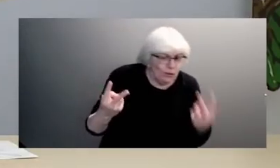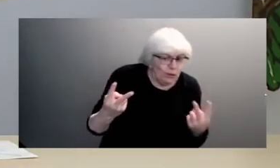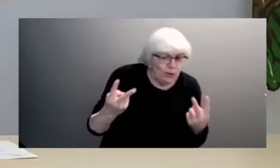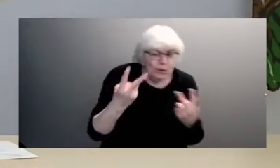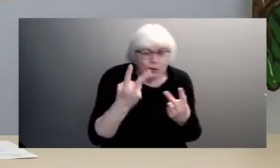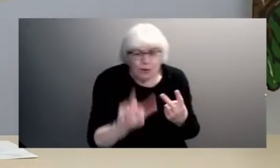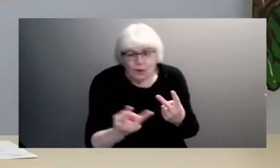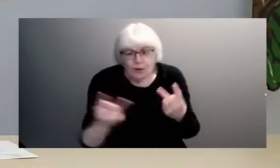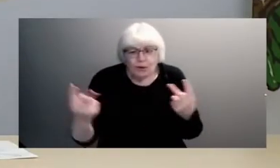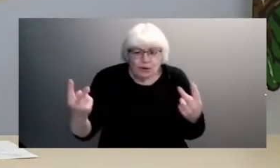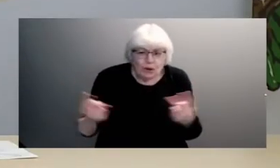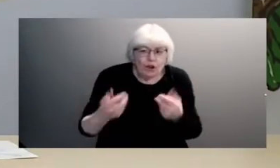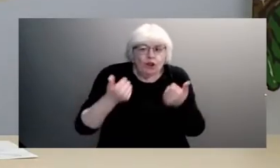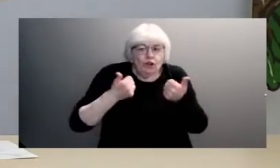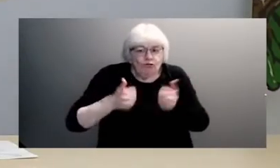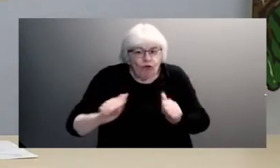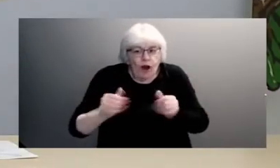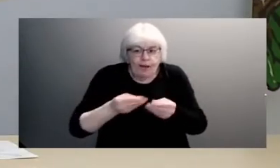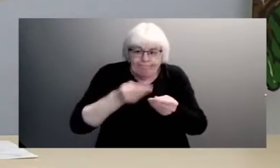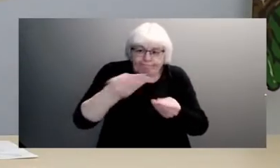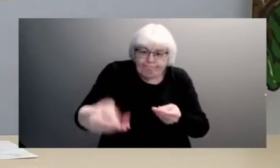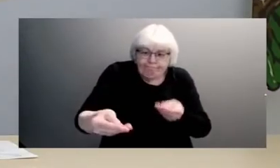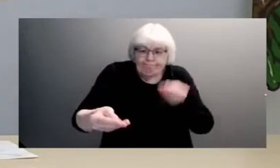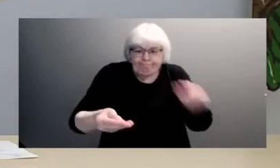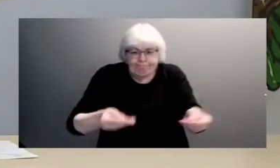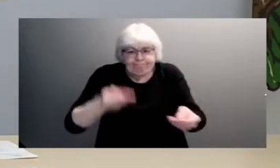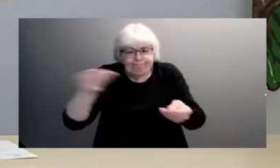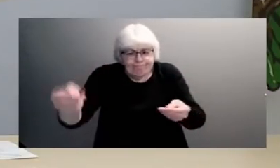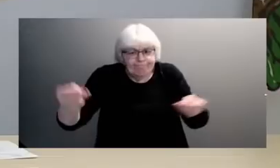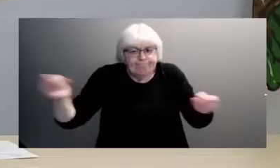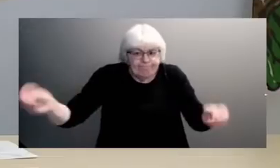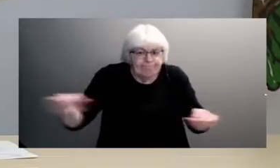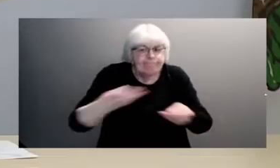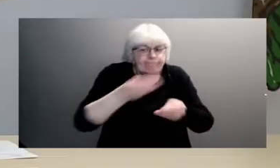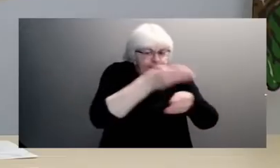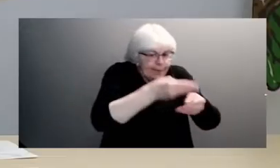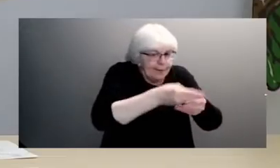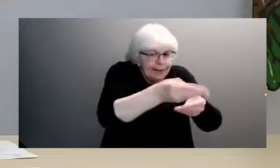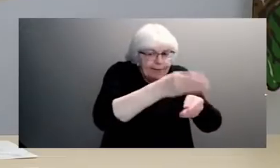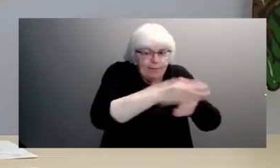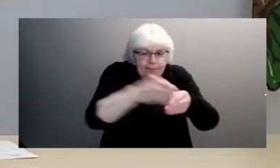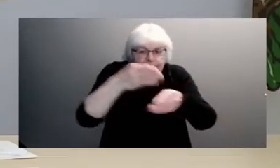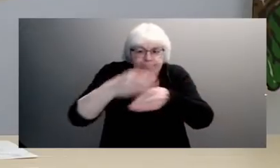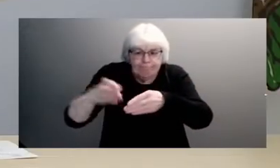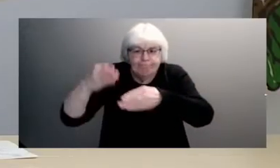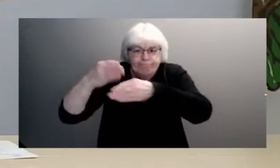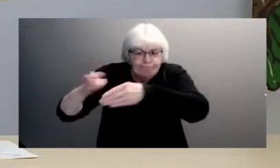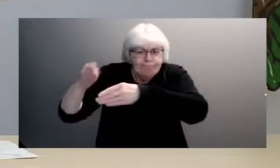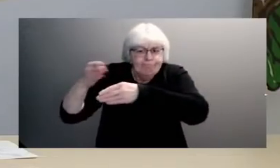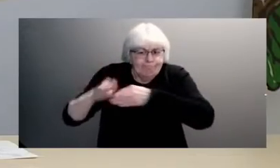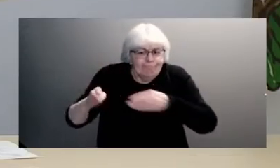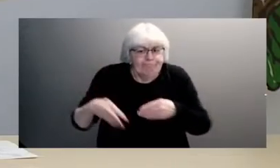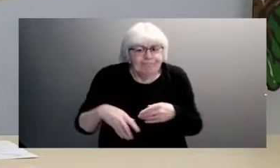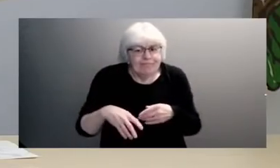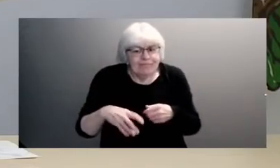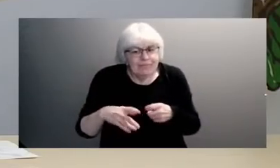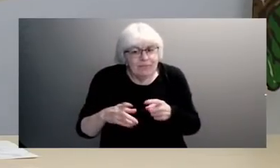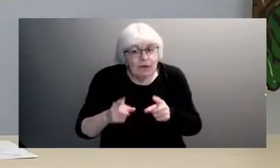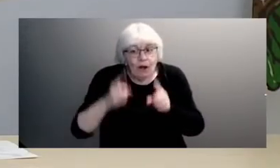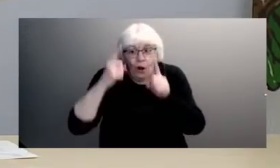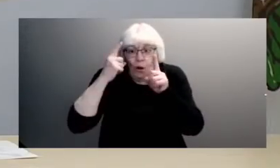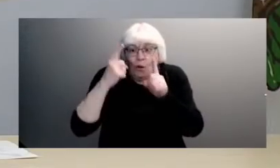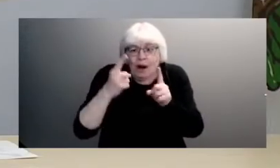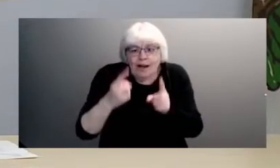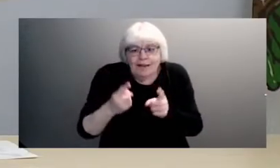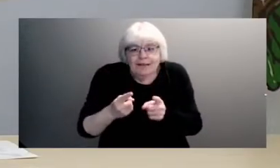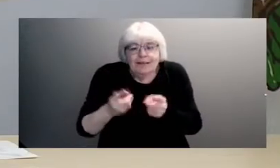distribute. And looking at how we can access more antigen tests, certainly. So we have not made a decision to put them in the